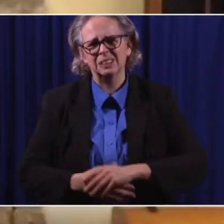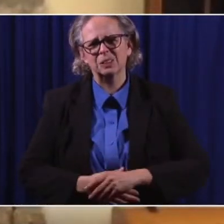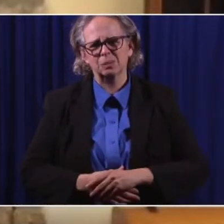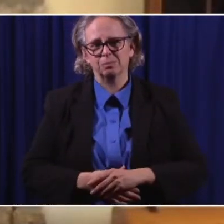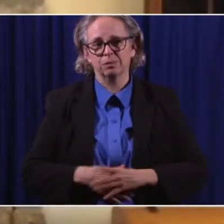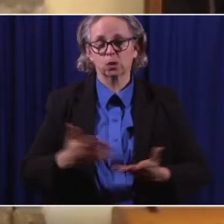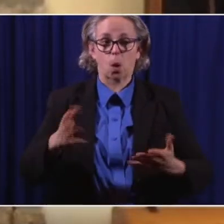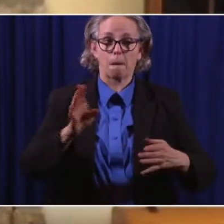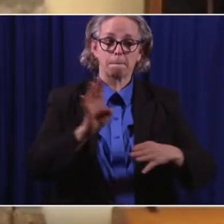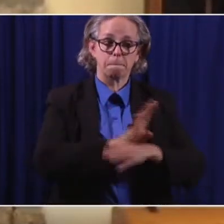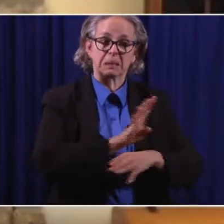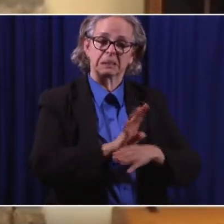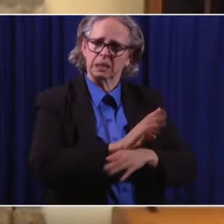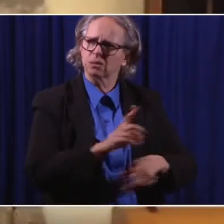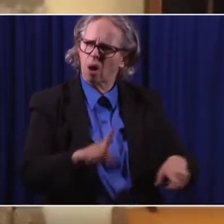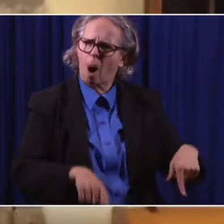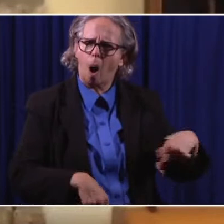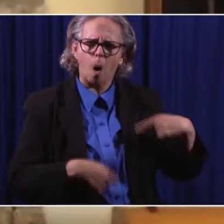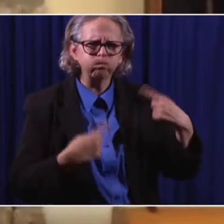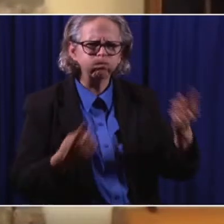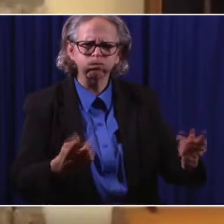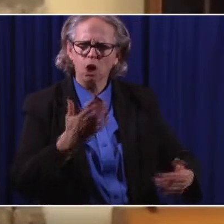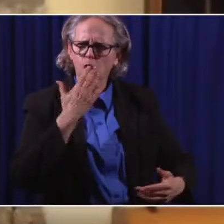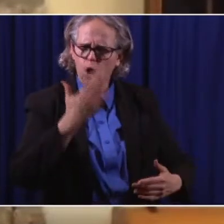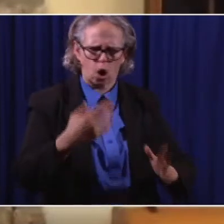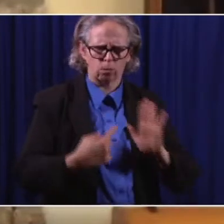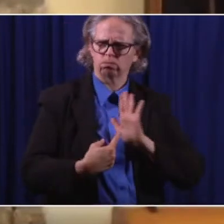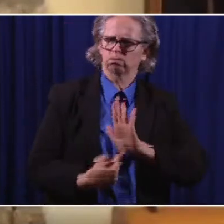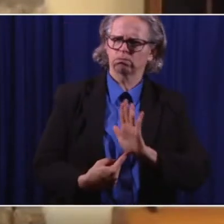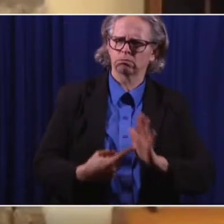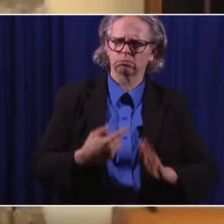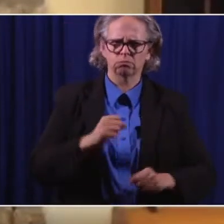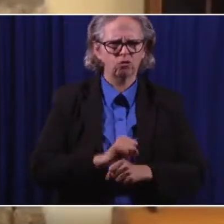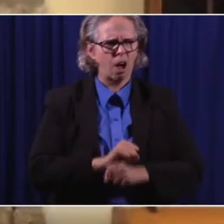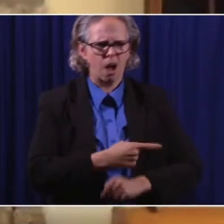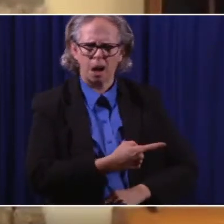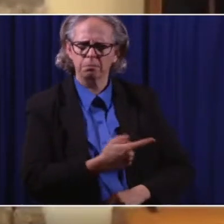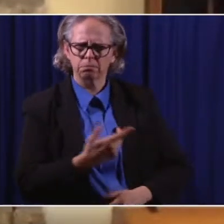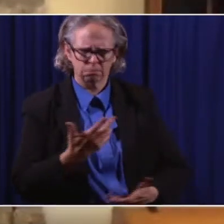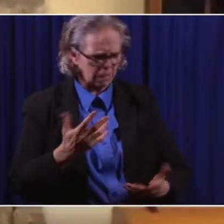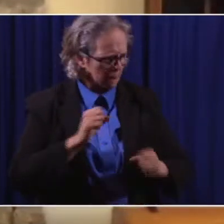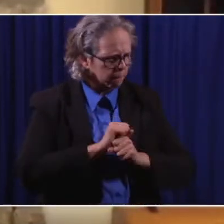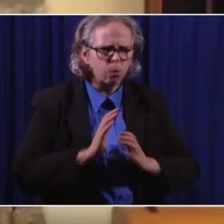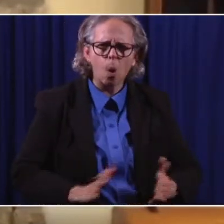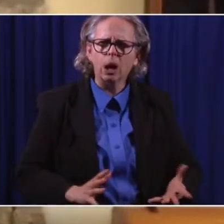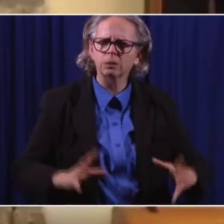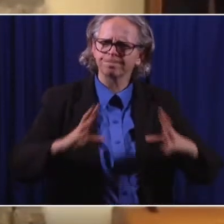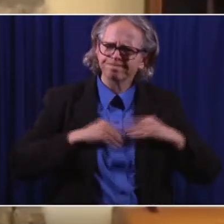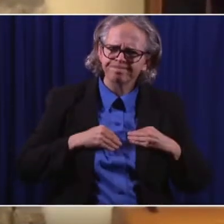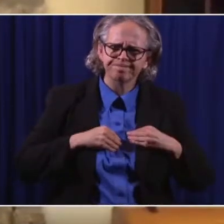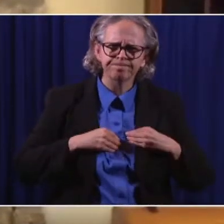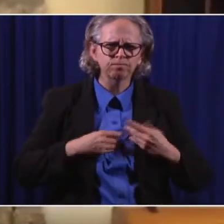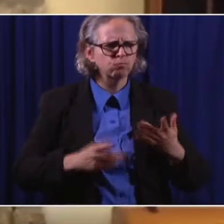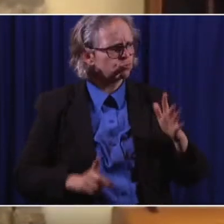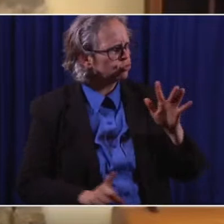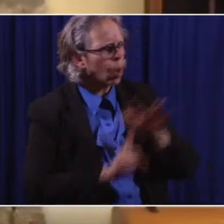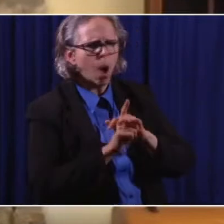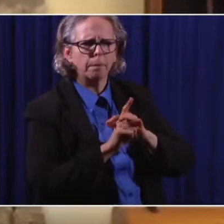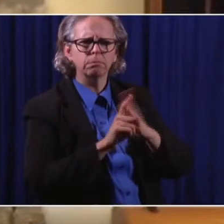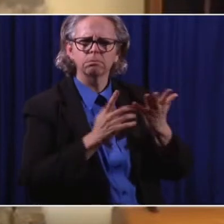very good job. But if someone's working in a business where the mask order is not being enforced, we would like to hear